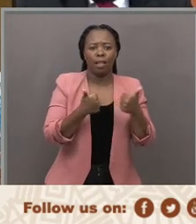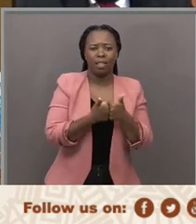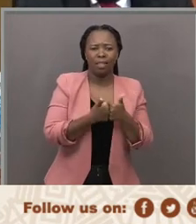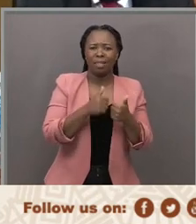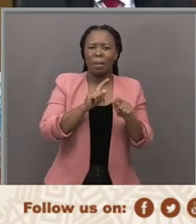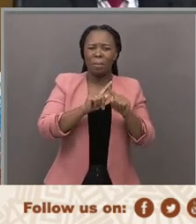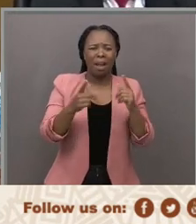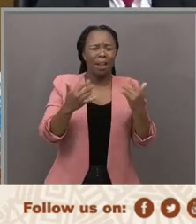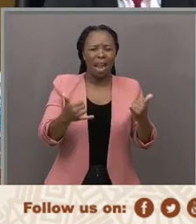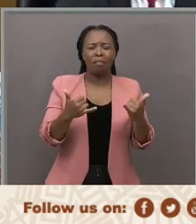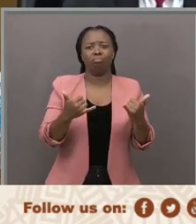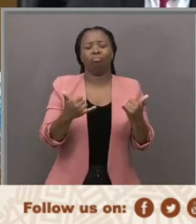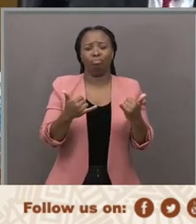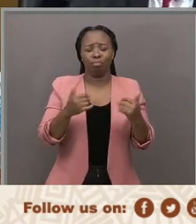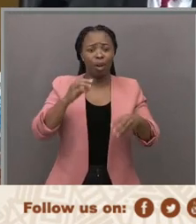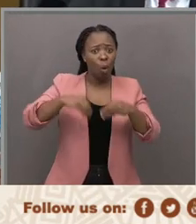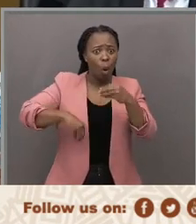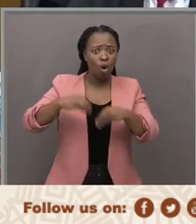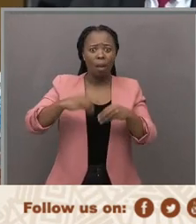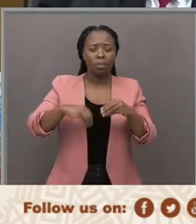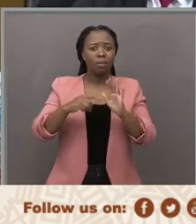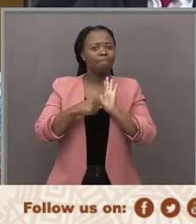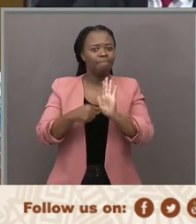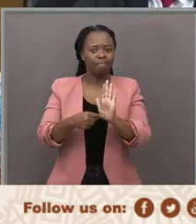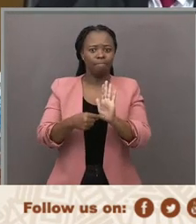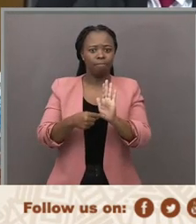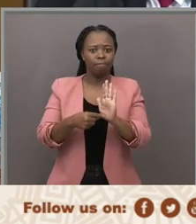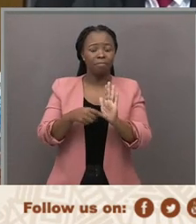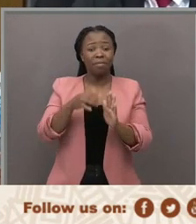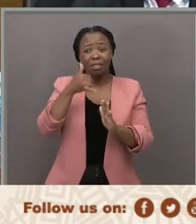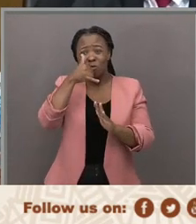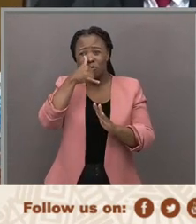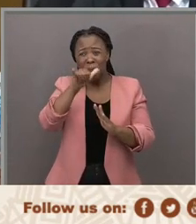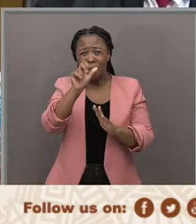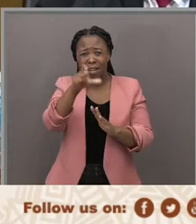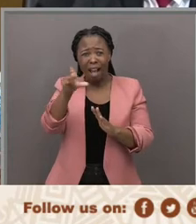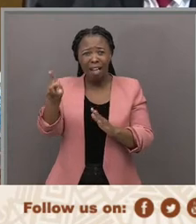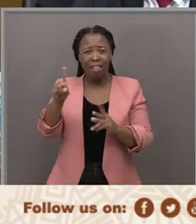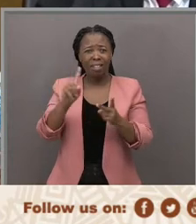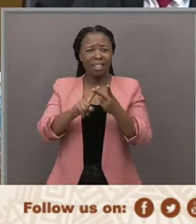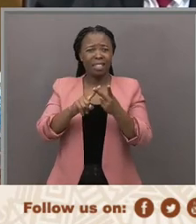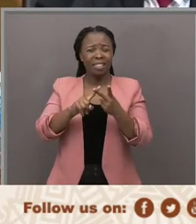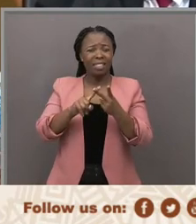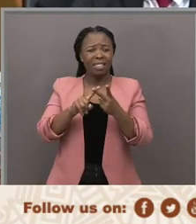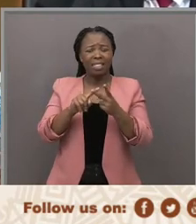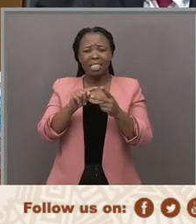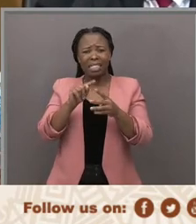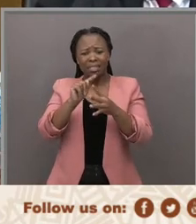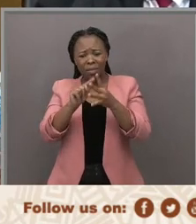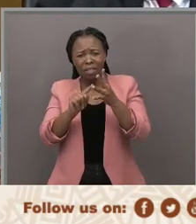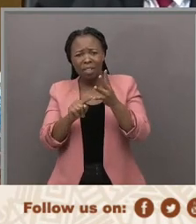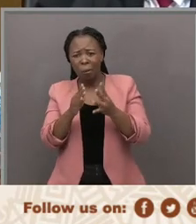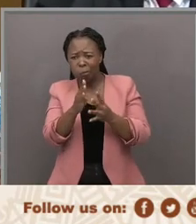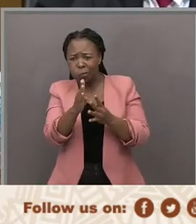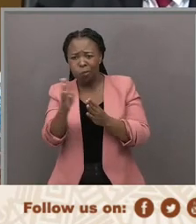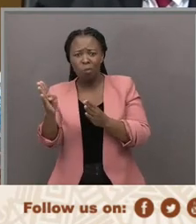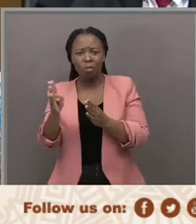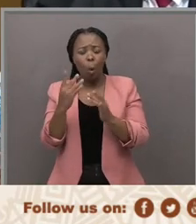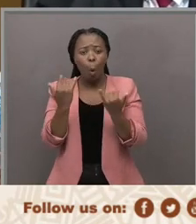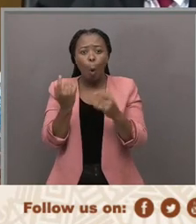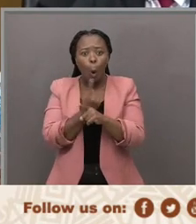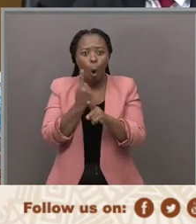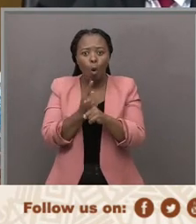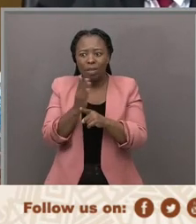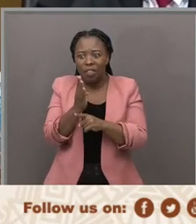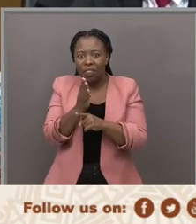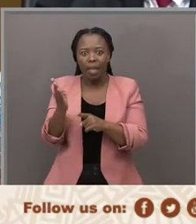corruption just shows that the criminal and rogue elements are always hanging around, waiting to pounce at